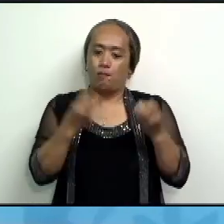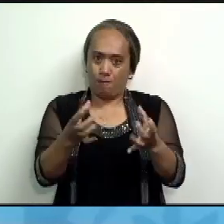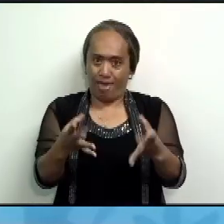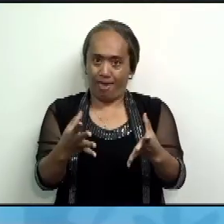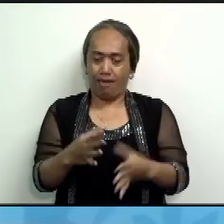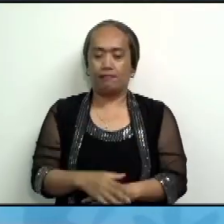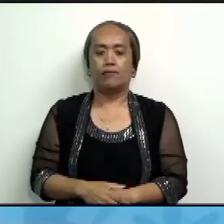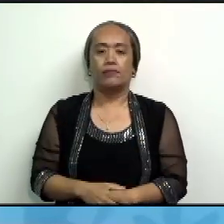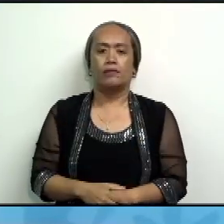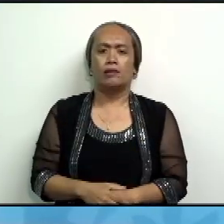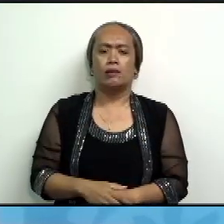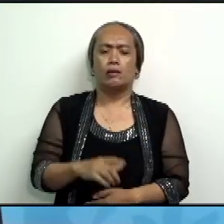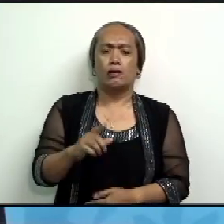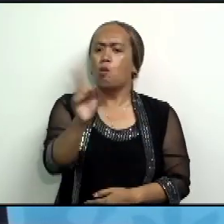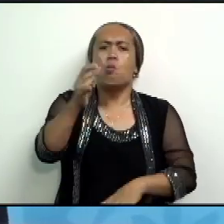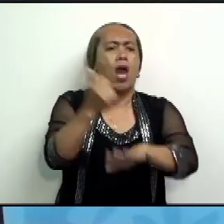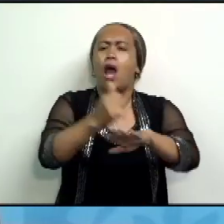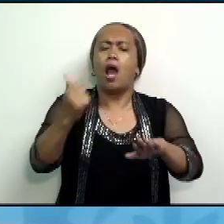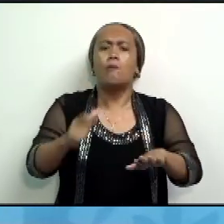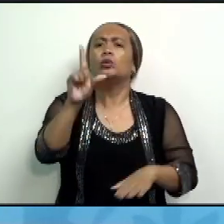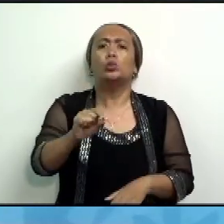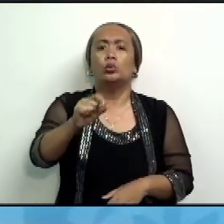So, what is government doing?